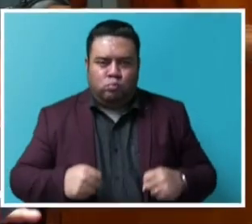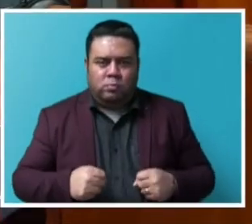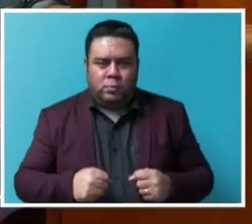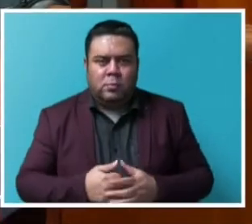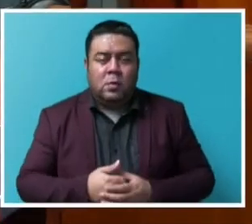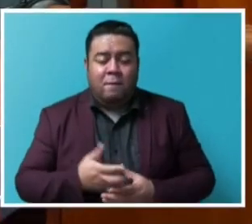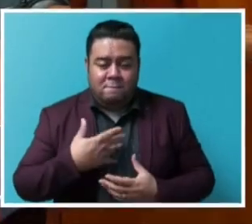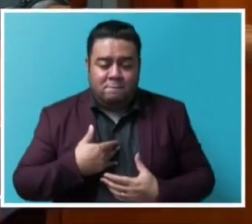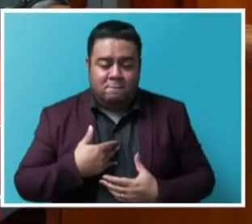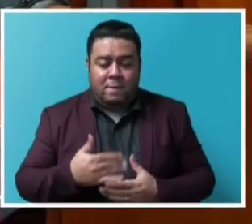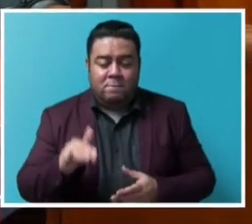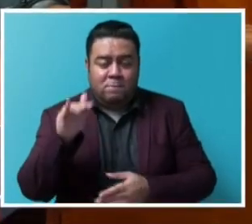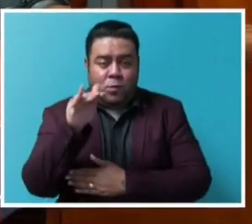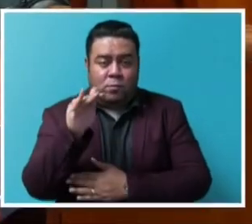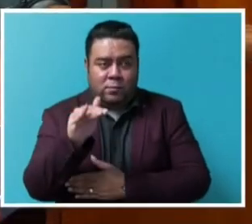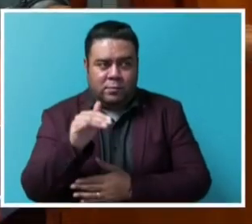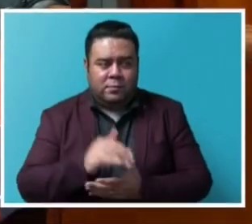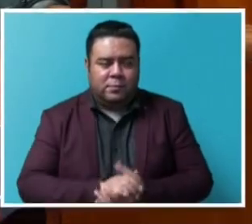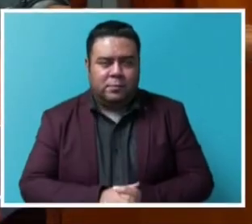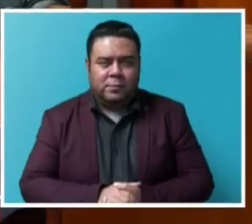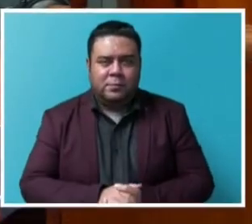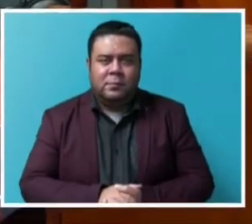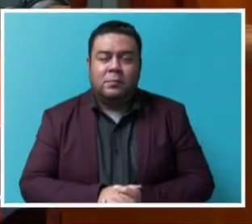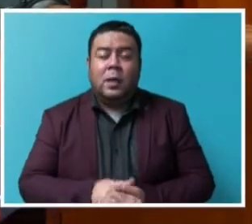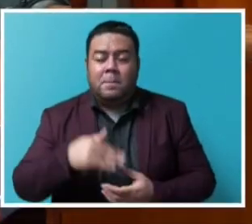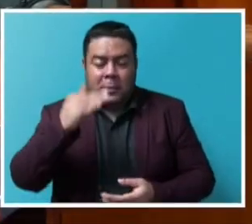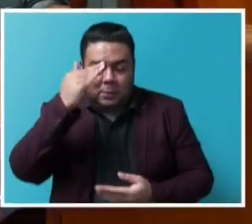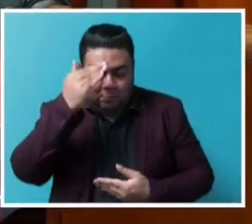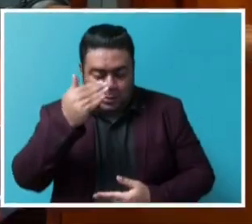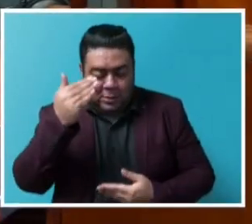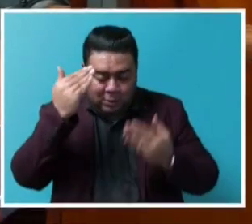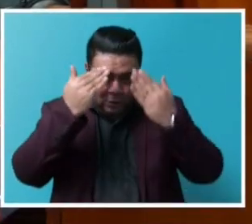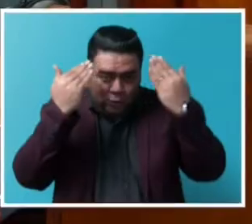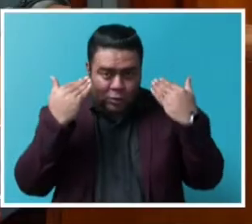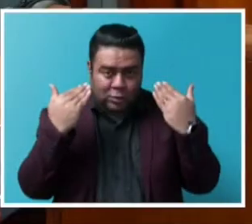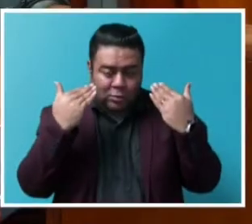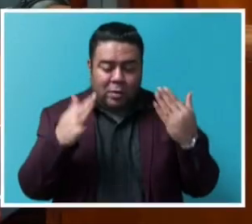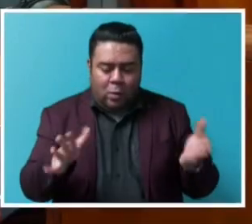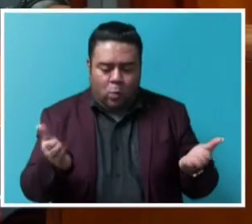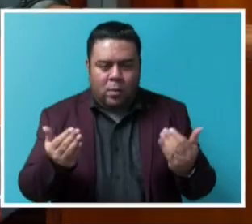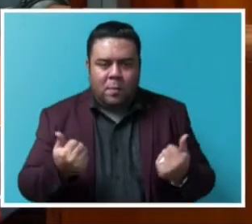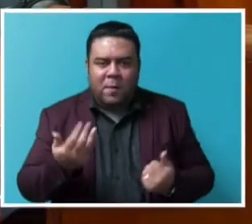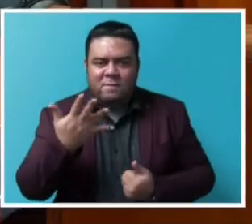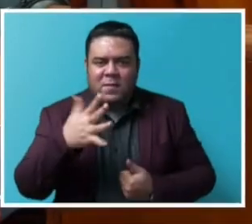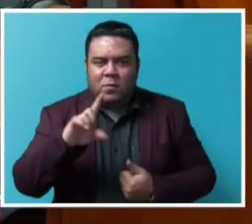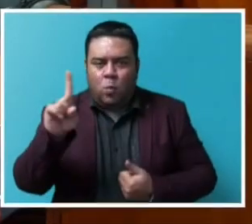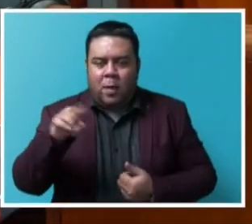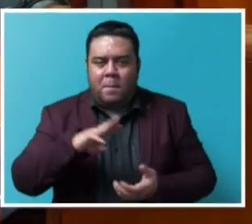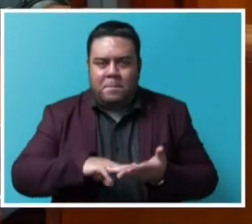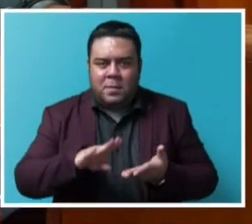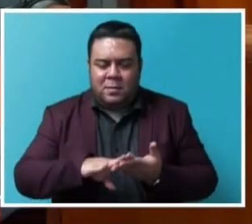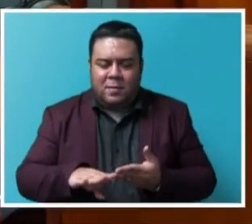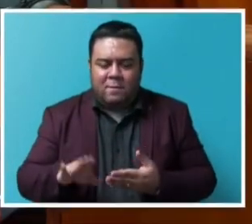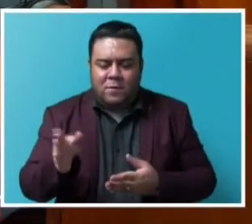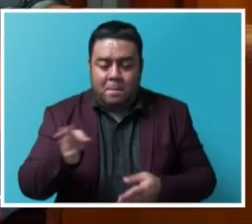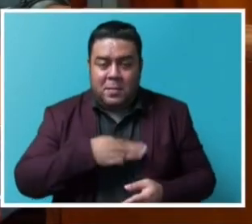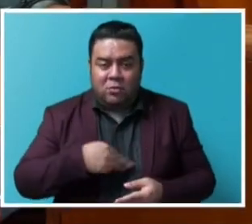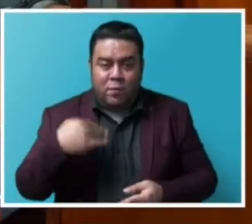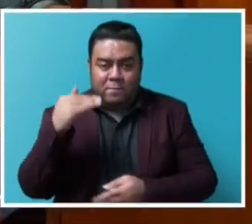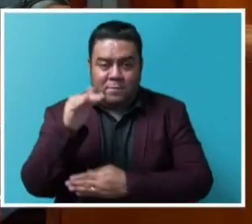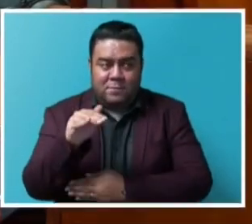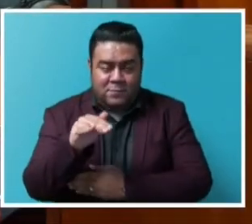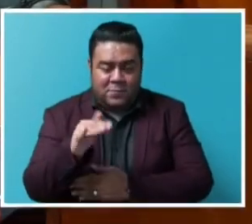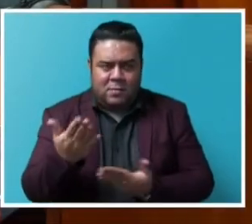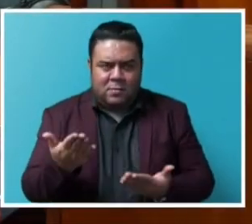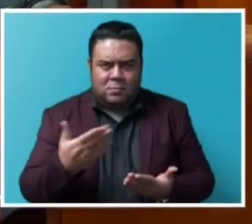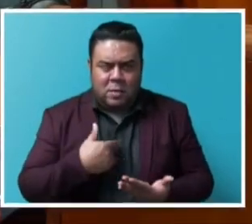Foreign affairs. Mr. Speaker, sir, I welcome the allocation of $51 million to the Ministry of Foreign Affairs